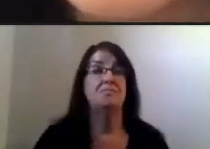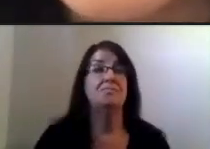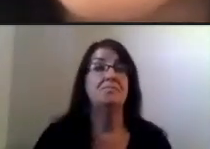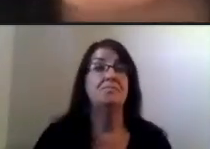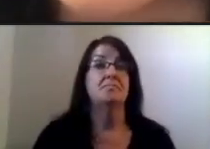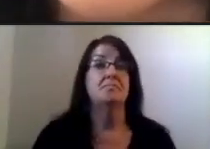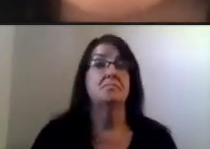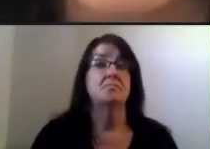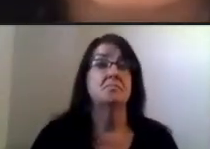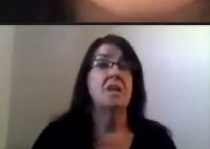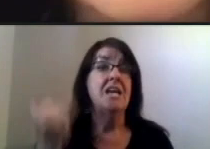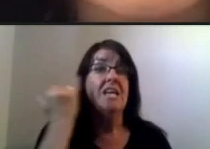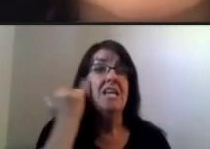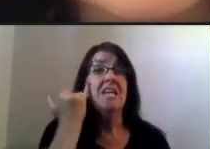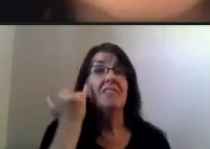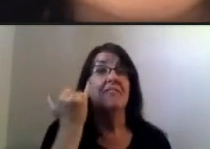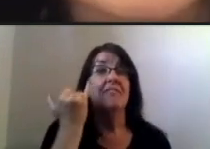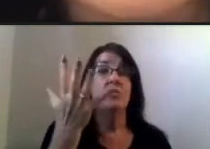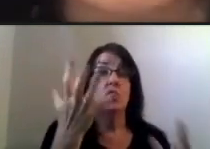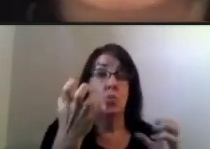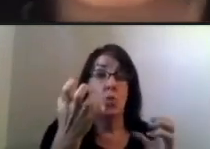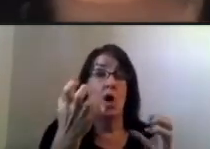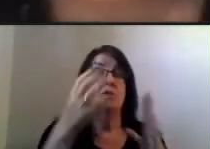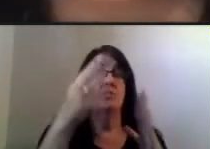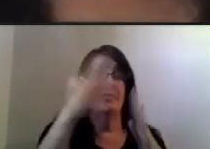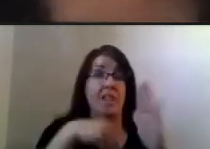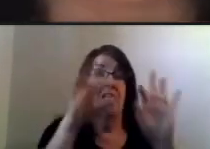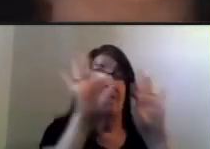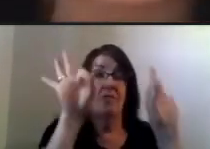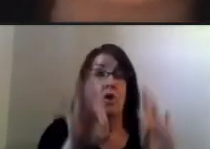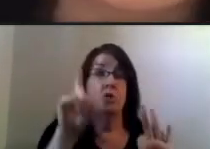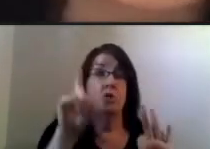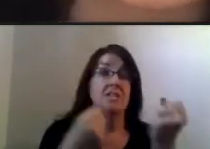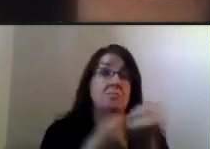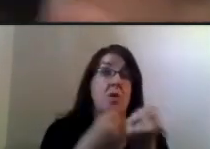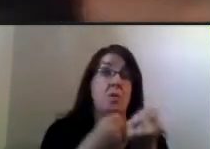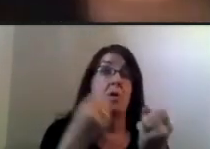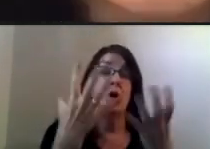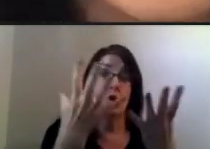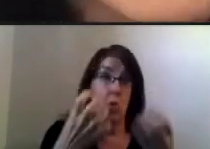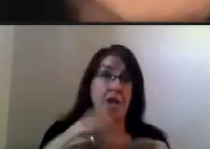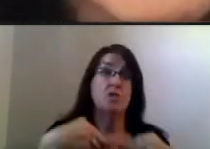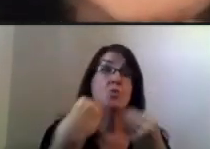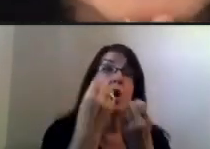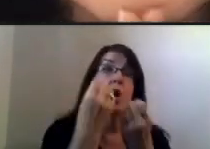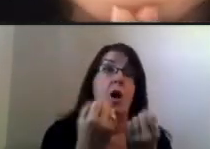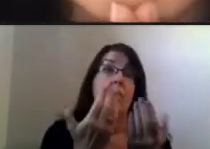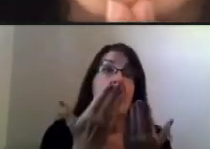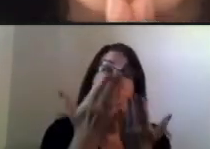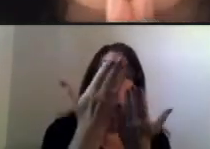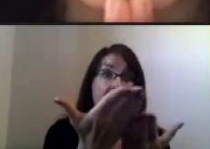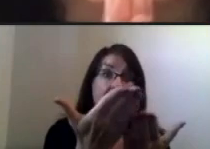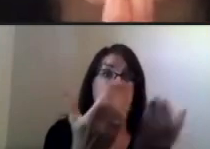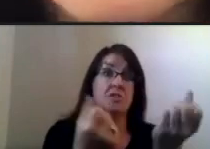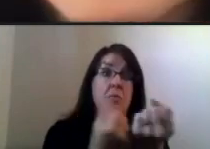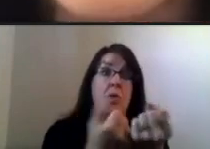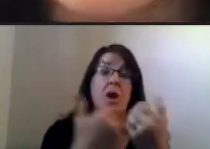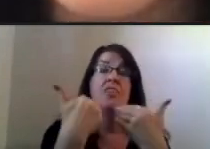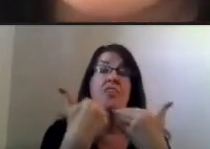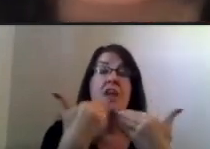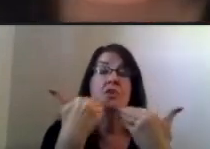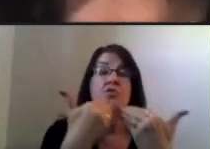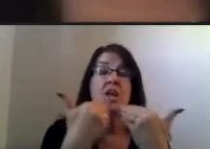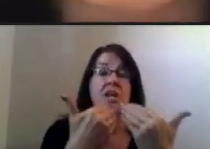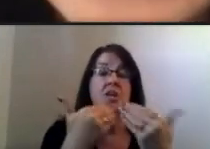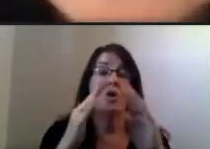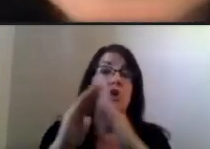gabby@wethepeoplemi.org if you want to get on that form and if you need support. If you're also offering support, thank you so much for the community who has come out to support us.